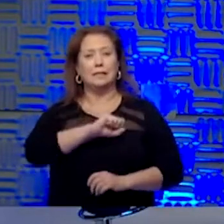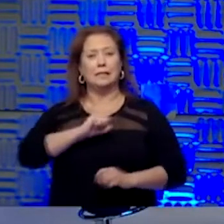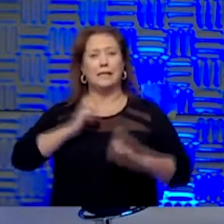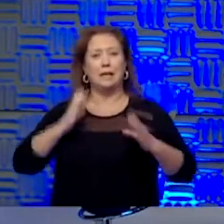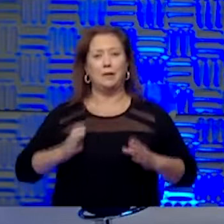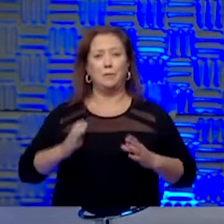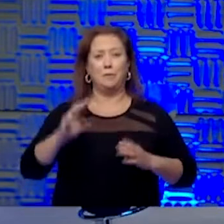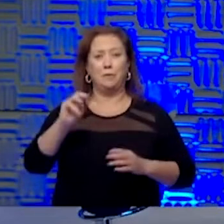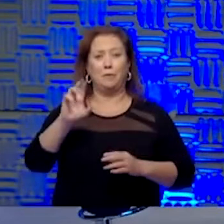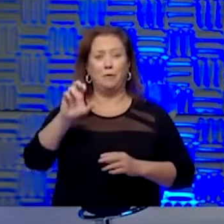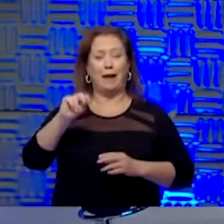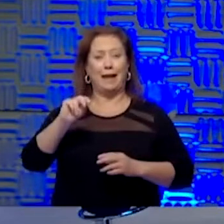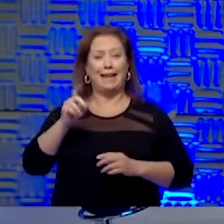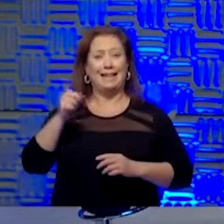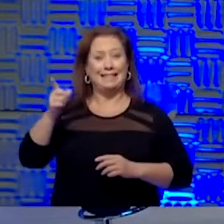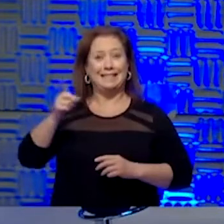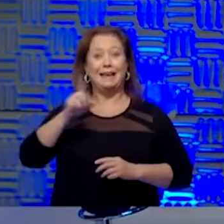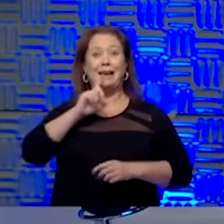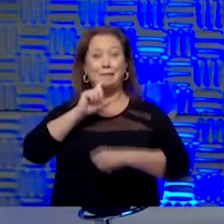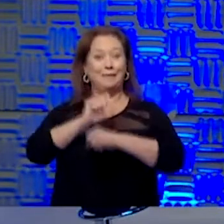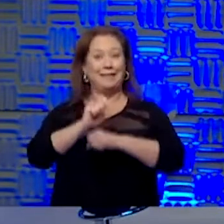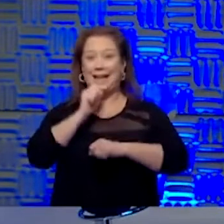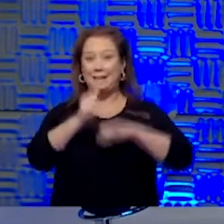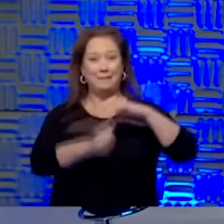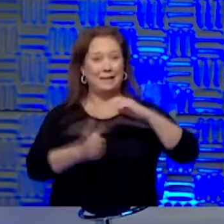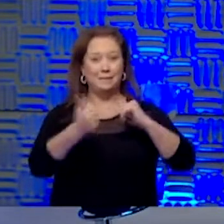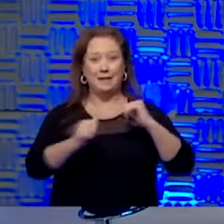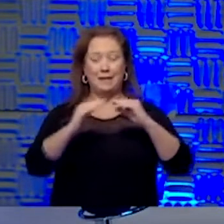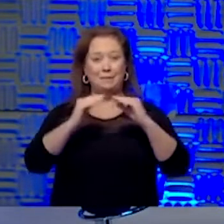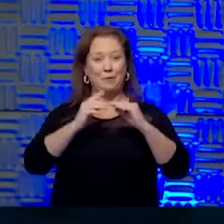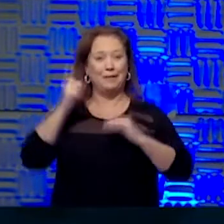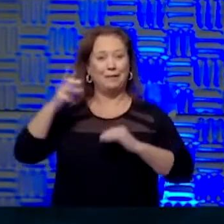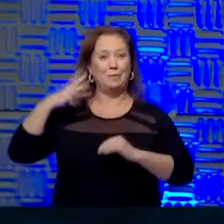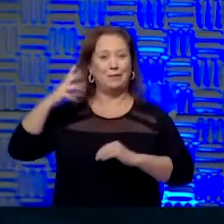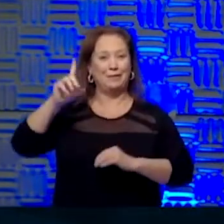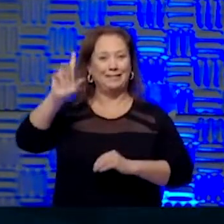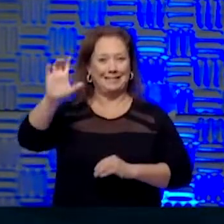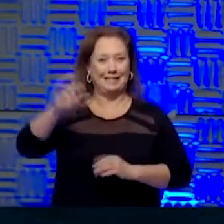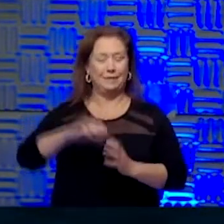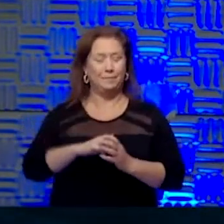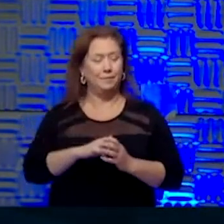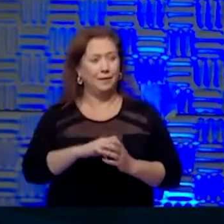the basement and in Washington, D.C. Senator Moran, are you out there?